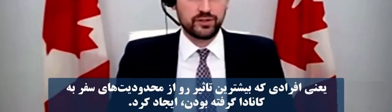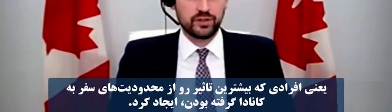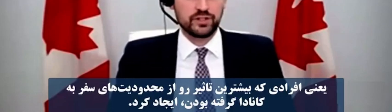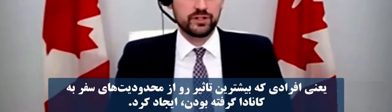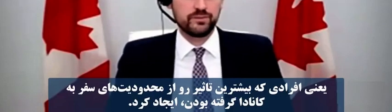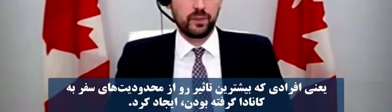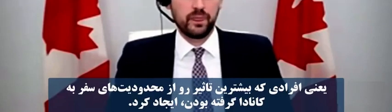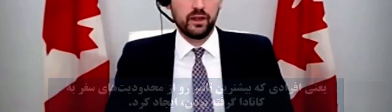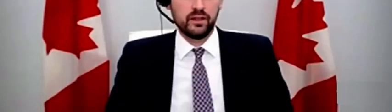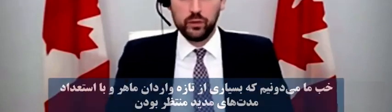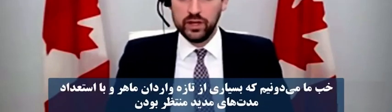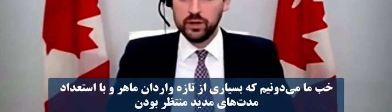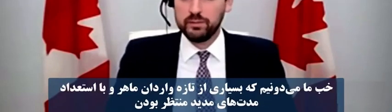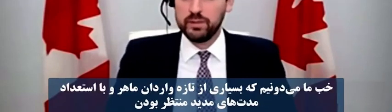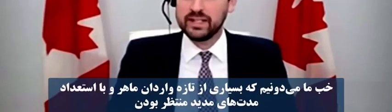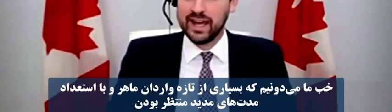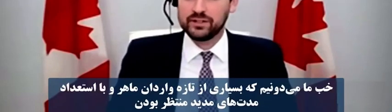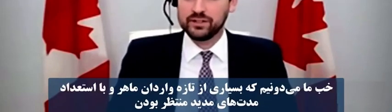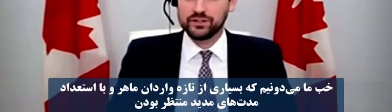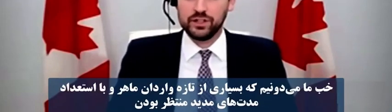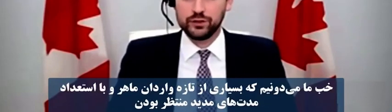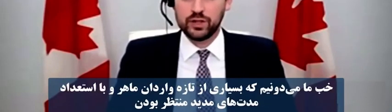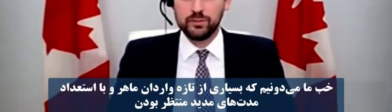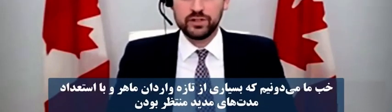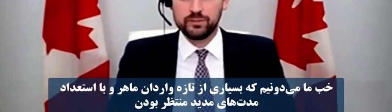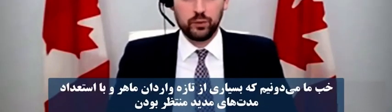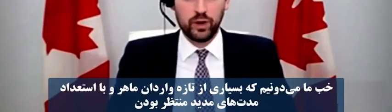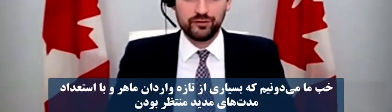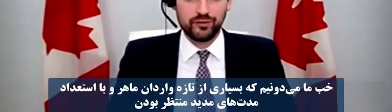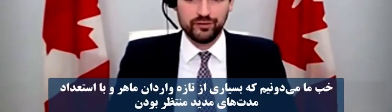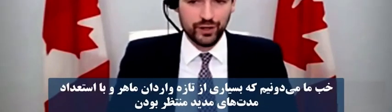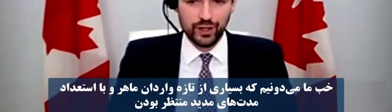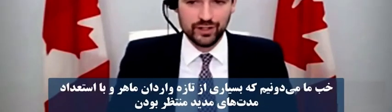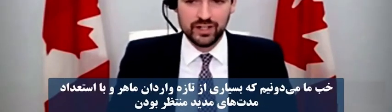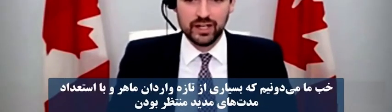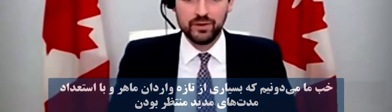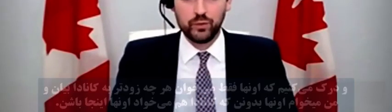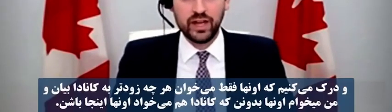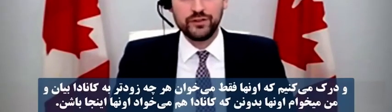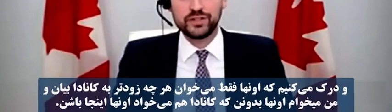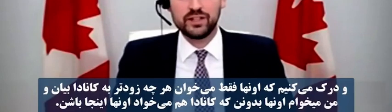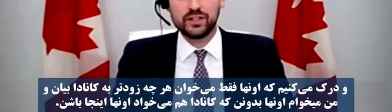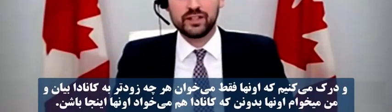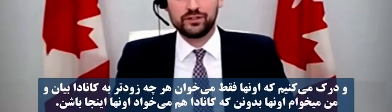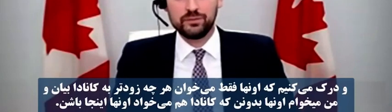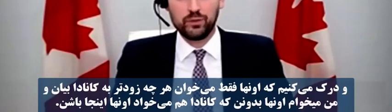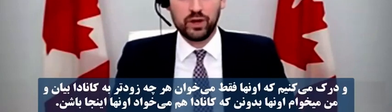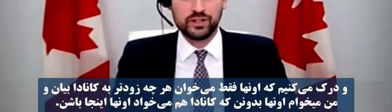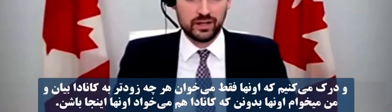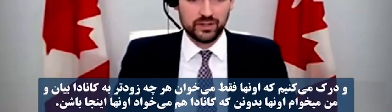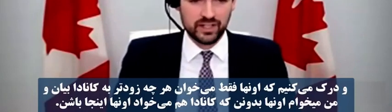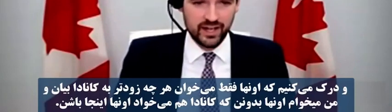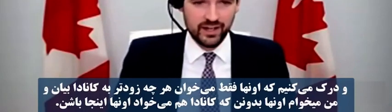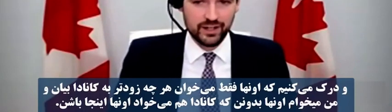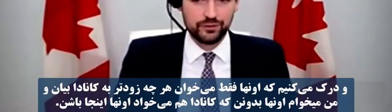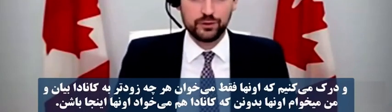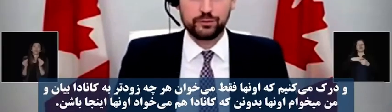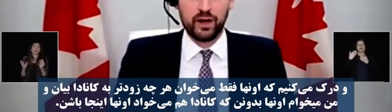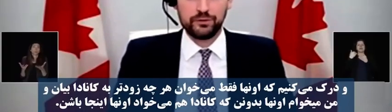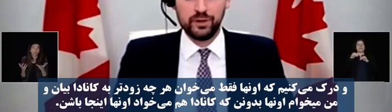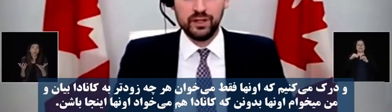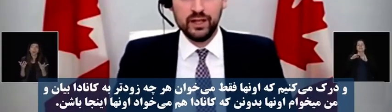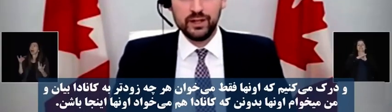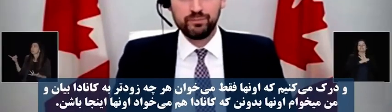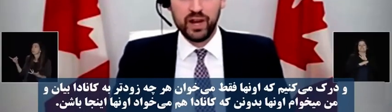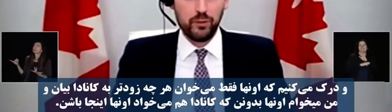affected by travel restrictions. Now, we know that many talented and skilled newcomers have been waiting for a very long time, and we understand that they simply want to come to Canada as soon